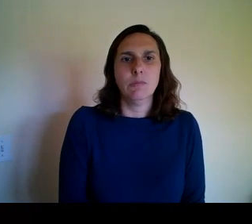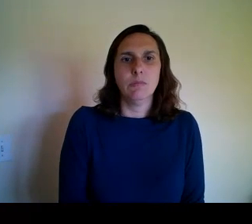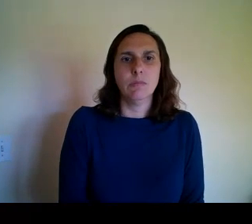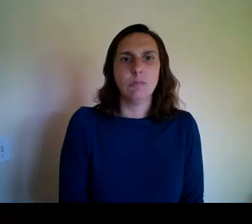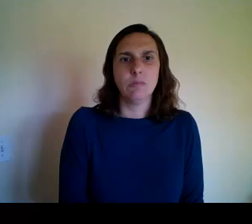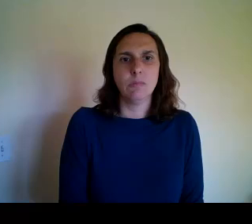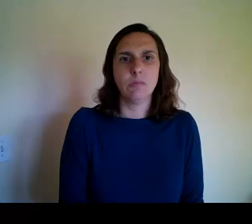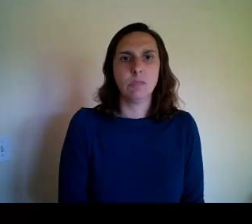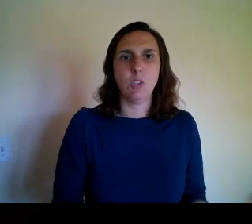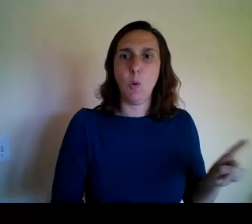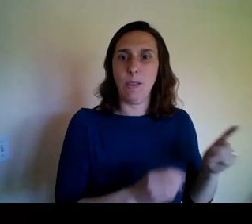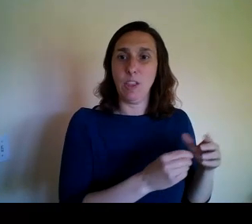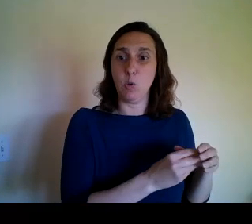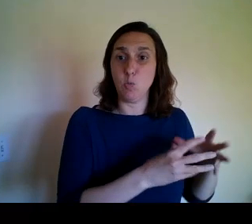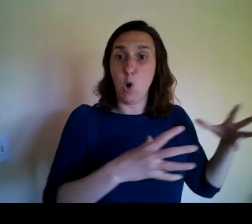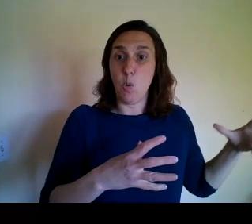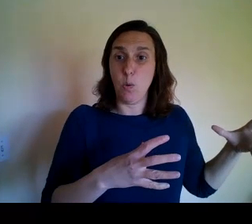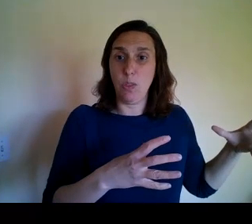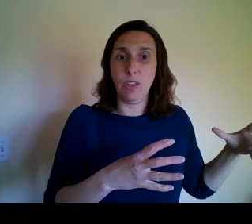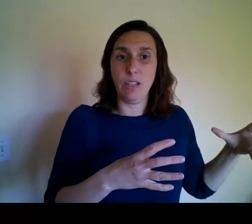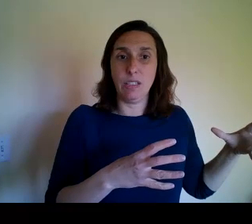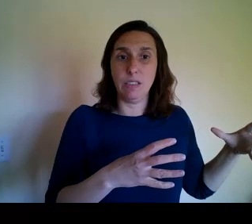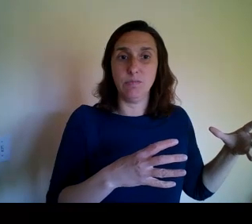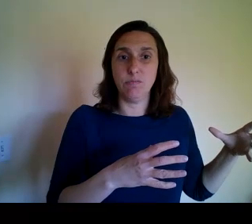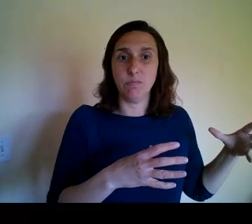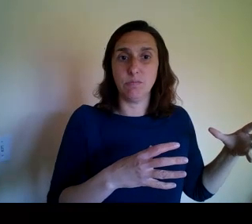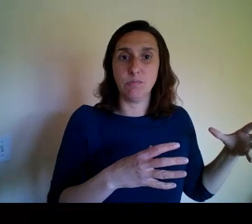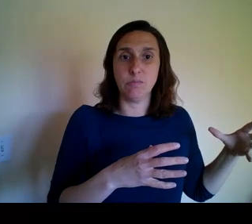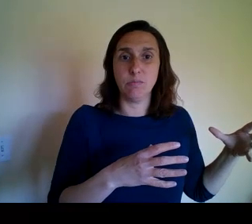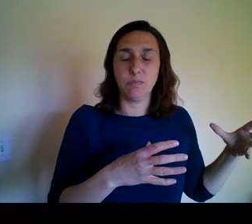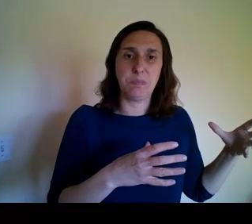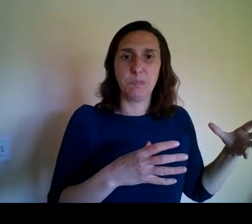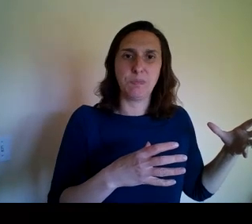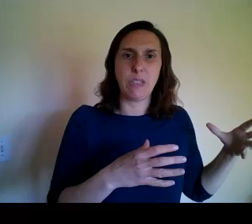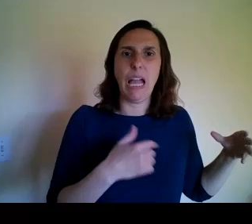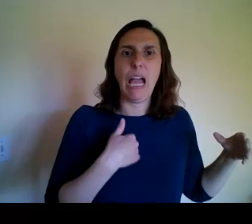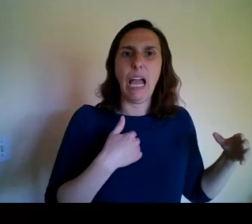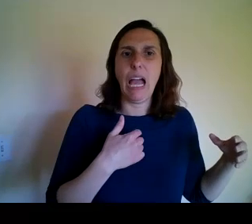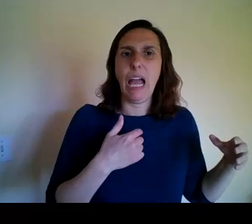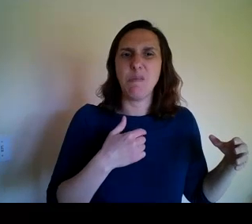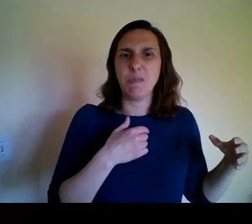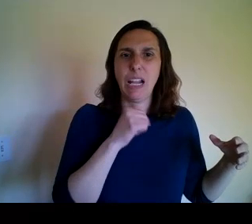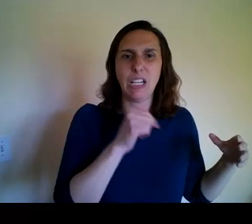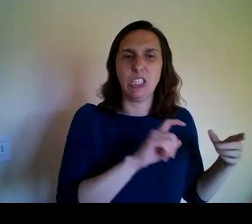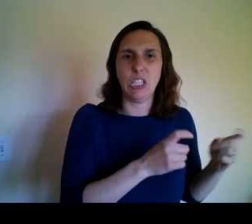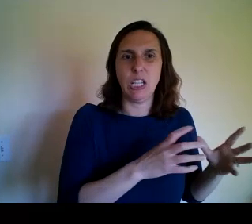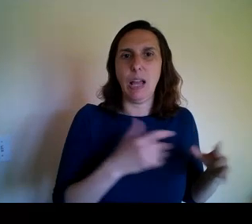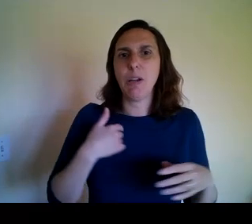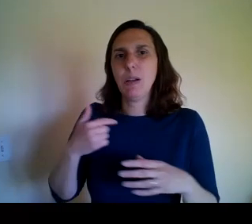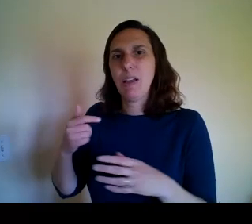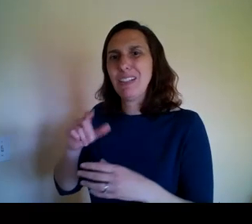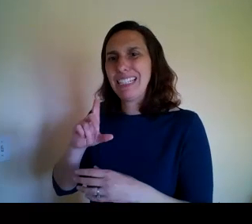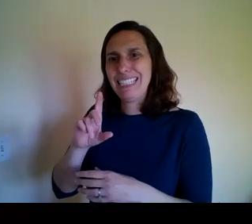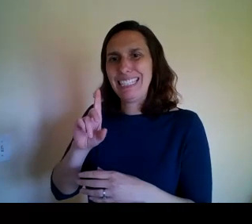So growth, and nothing I'm going to change here for growth. If I want to make decay look like growth, wouldn't